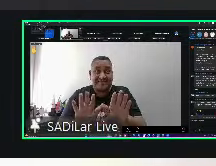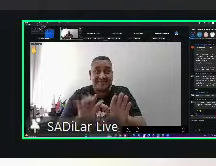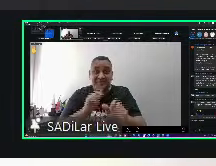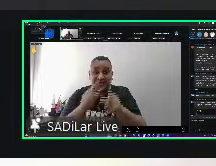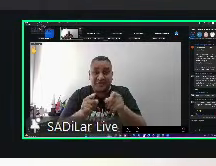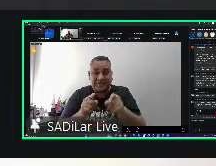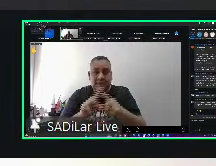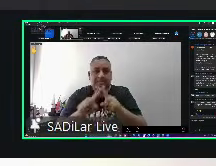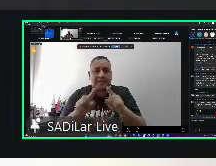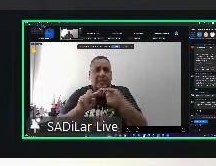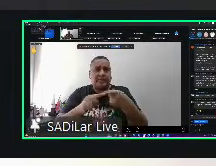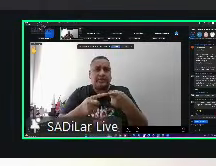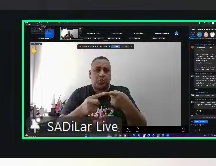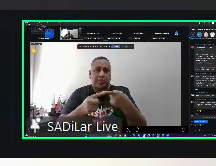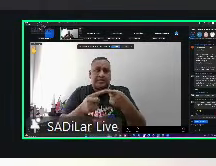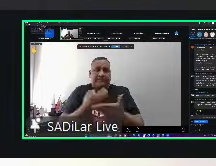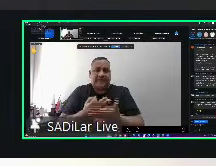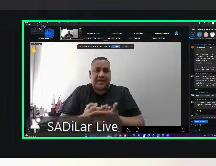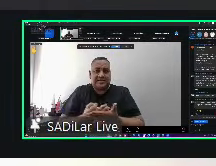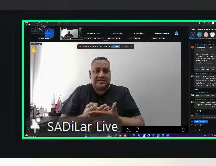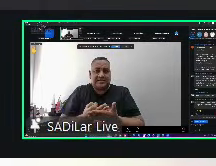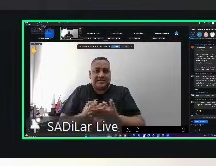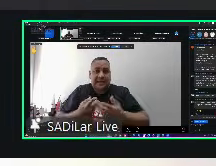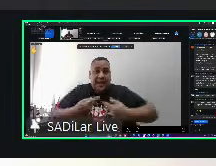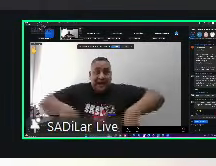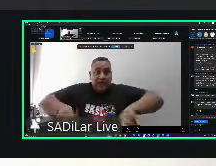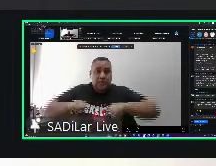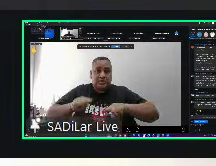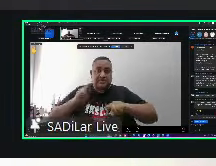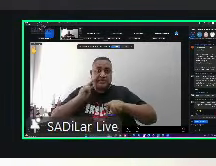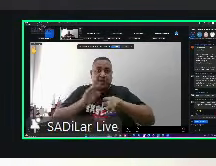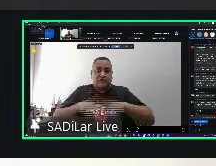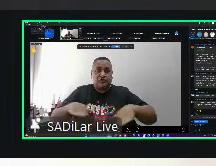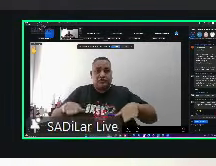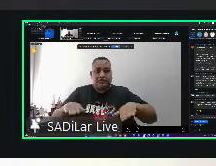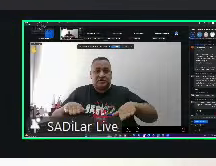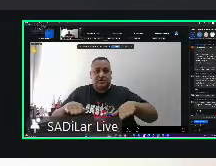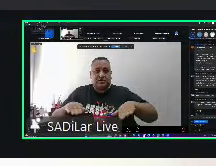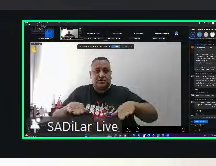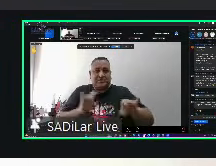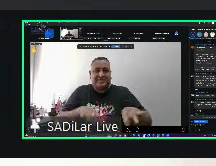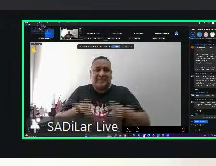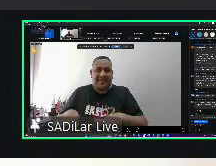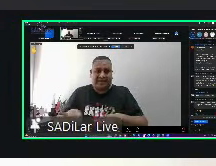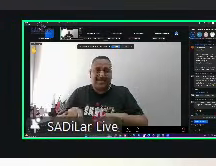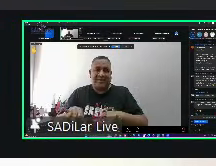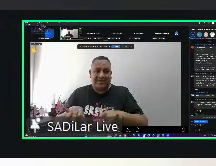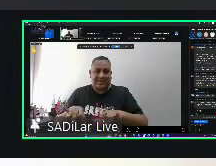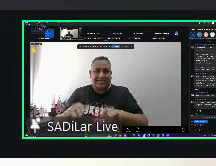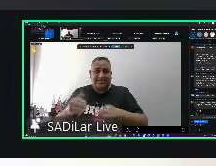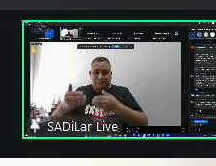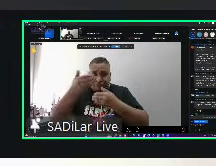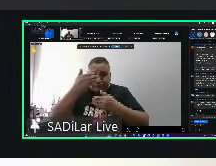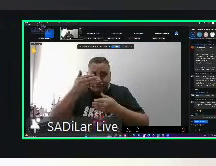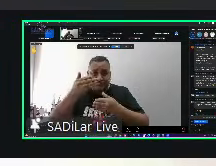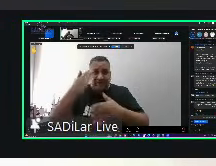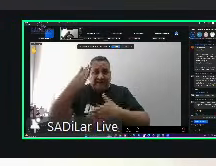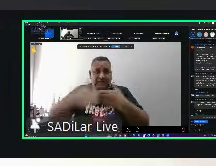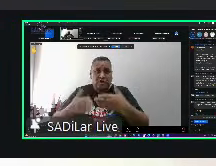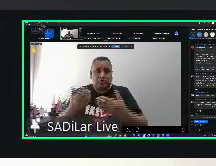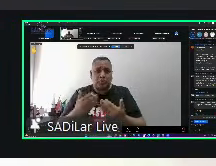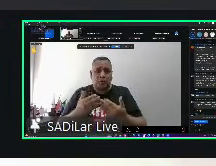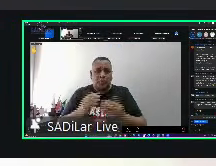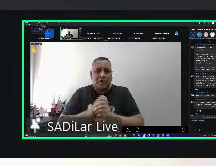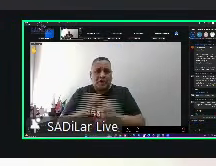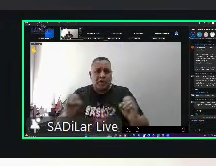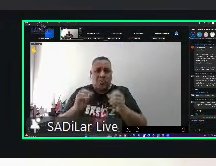into the deaf schools. So I'm not coming in to criticize, but as facts, this is what happened. This is what's happening in the